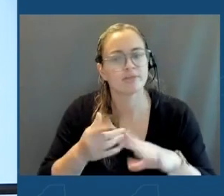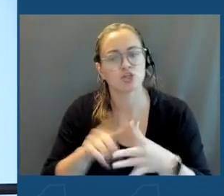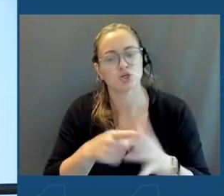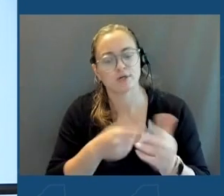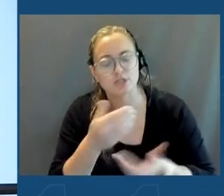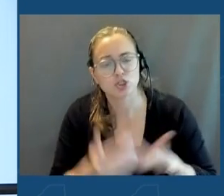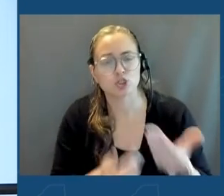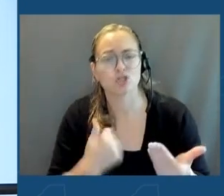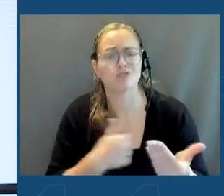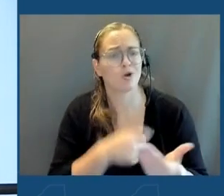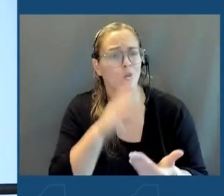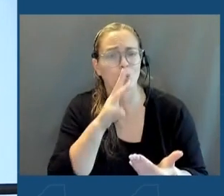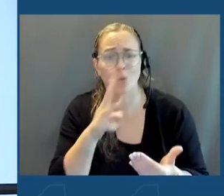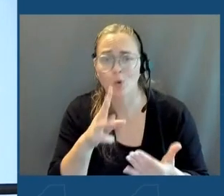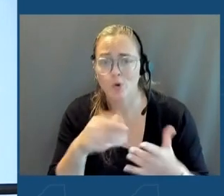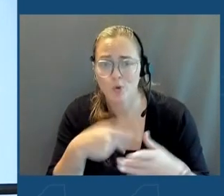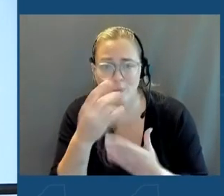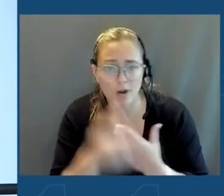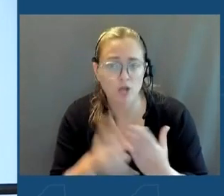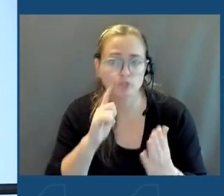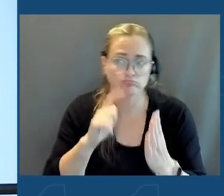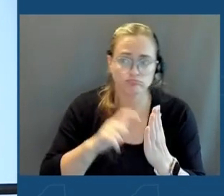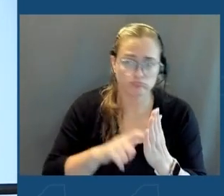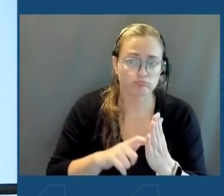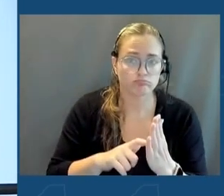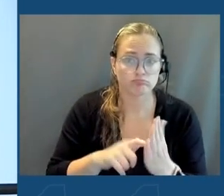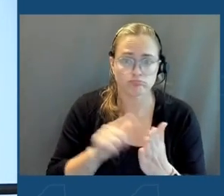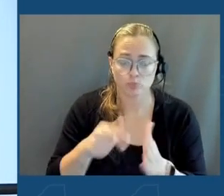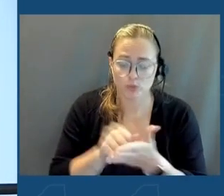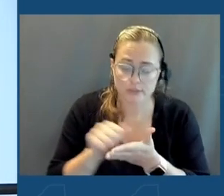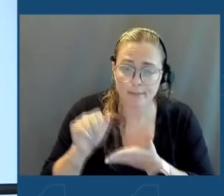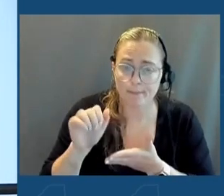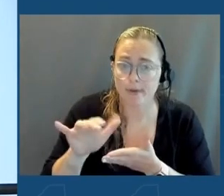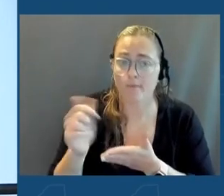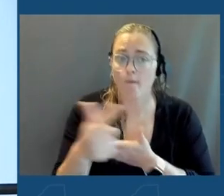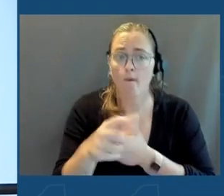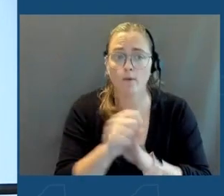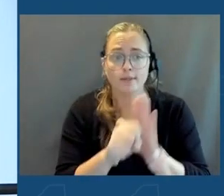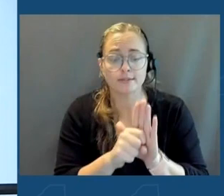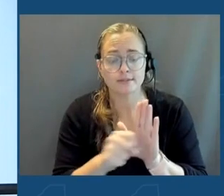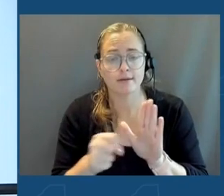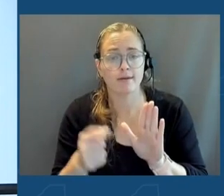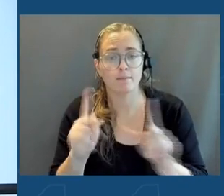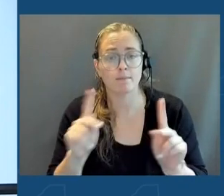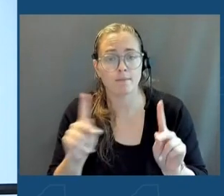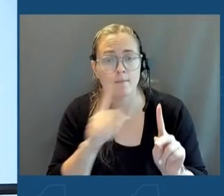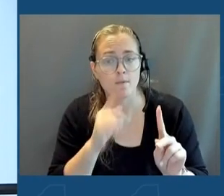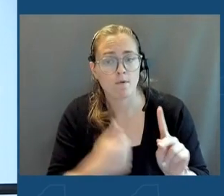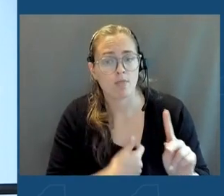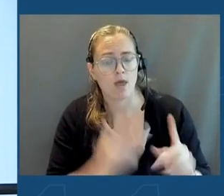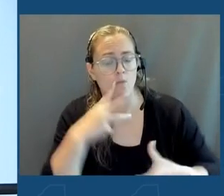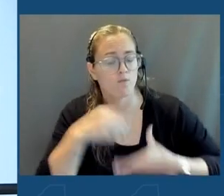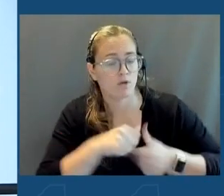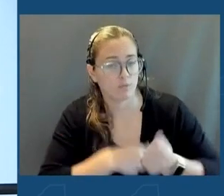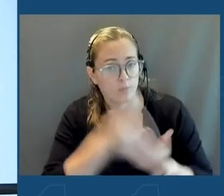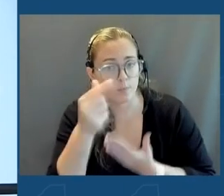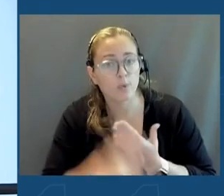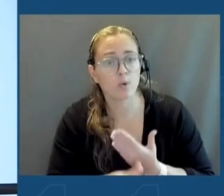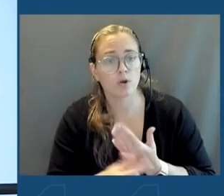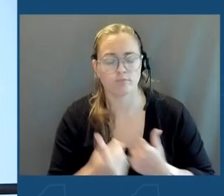Our water project was recognized, once submitted, by all the stakeholders who participated in the program, so I was one of